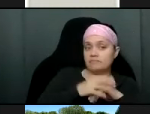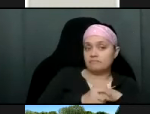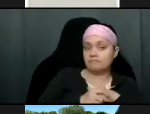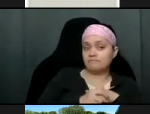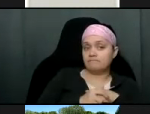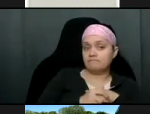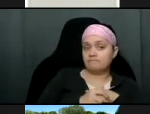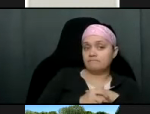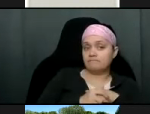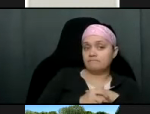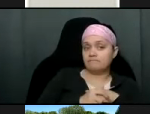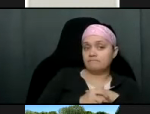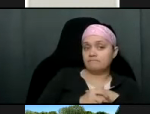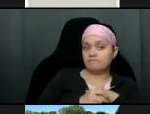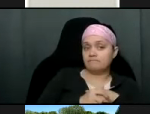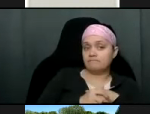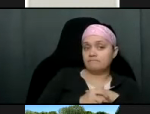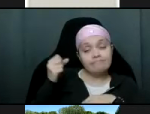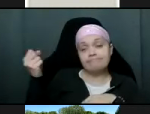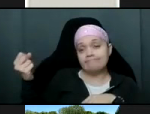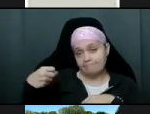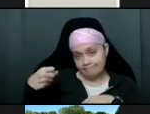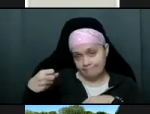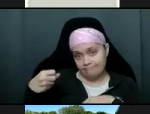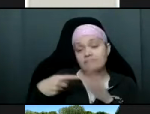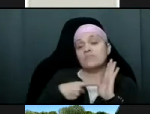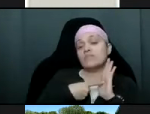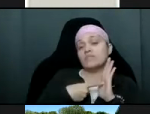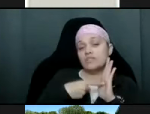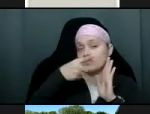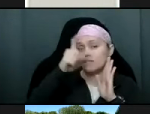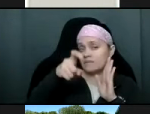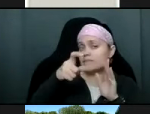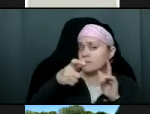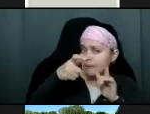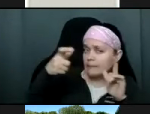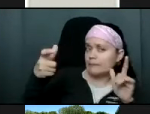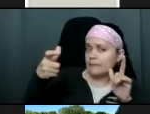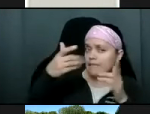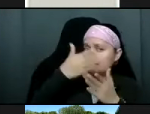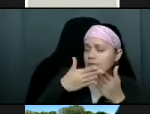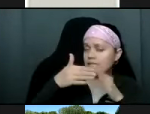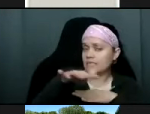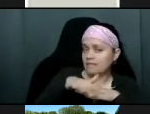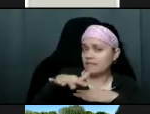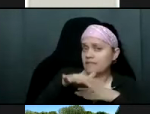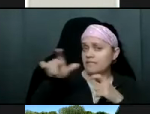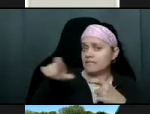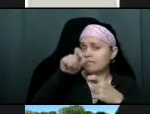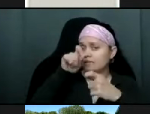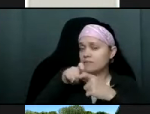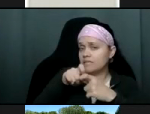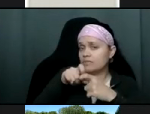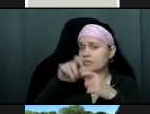So better, yes, he does show this must be a pretty large piece of land, especially when we add to it